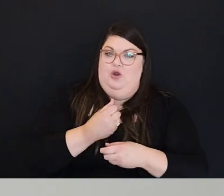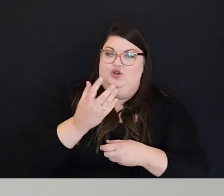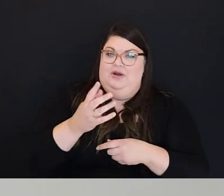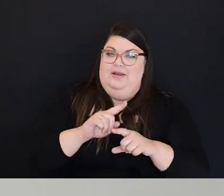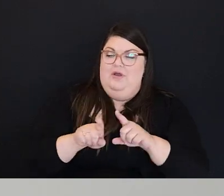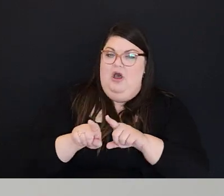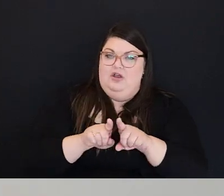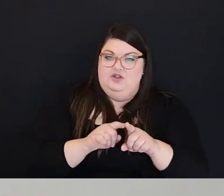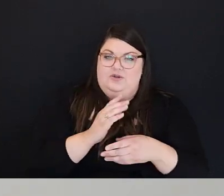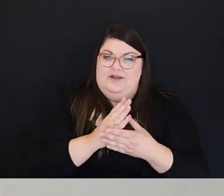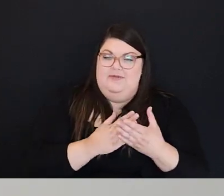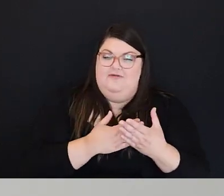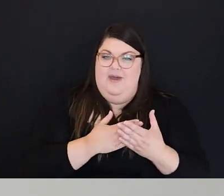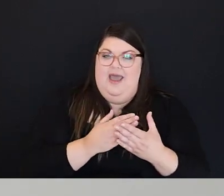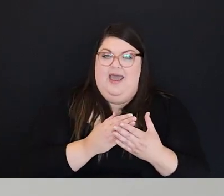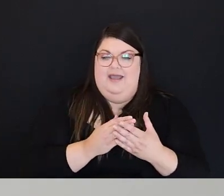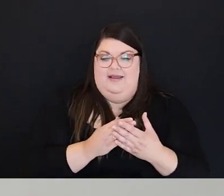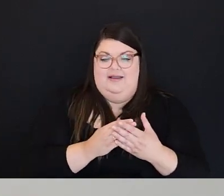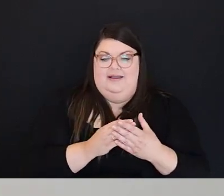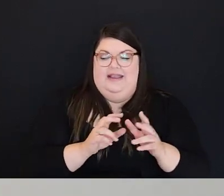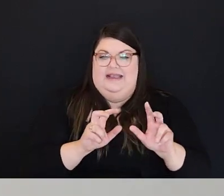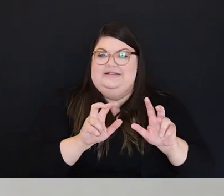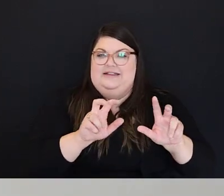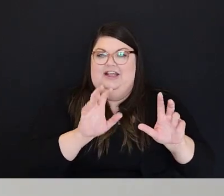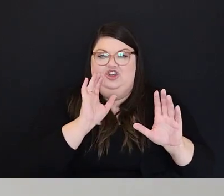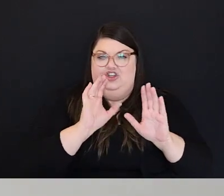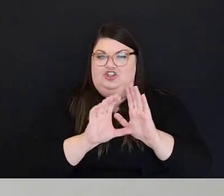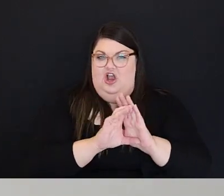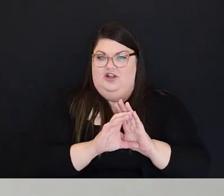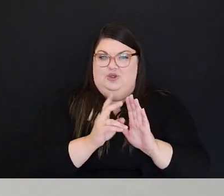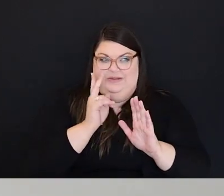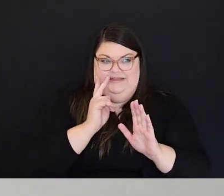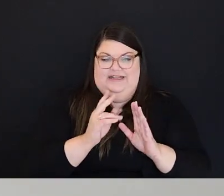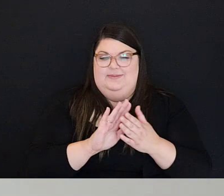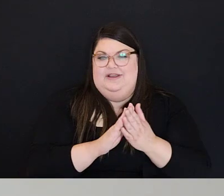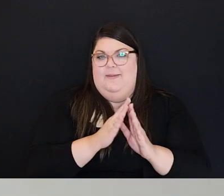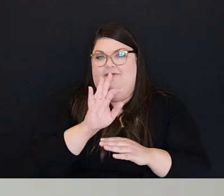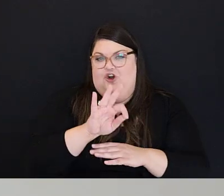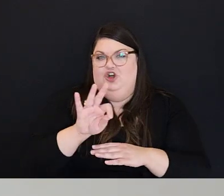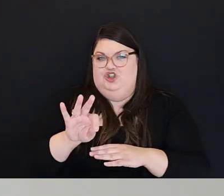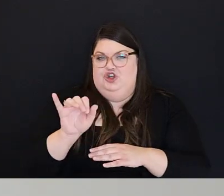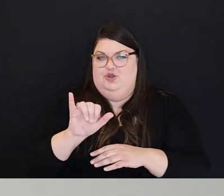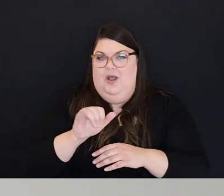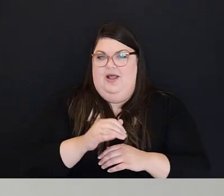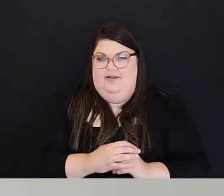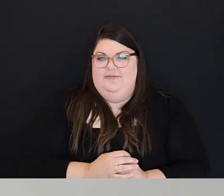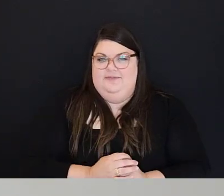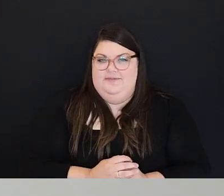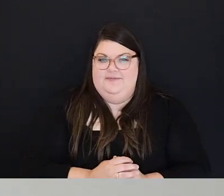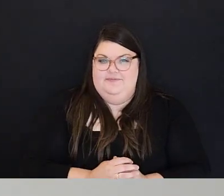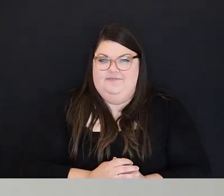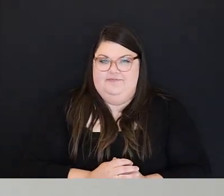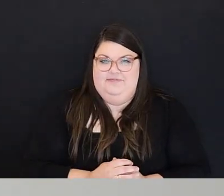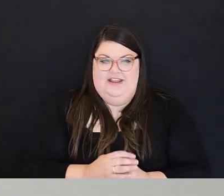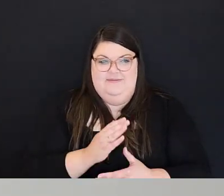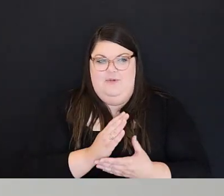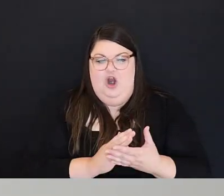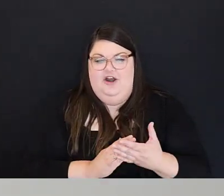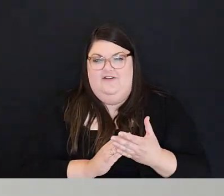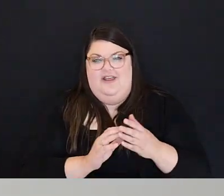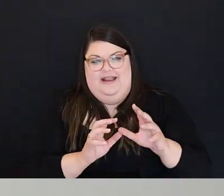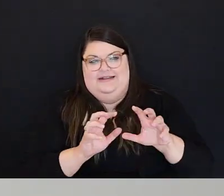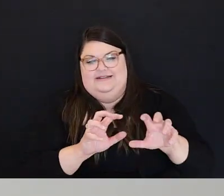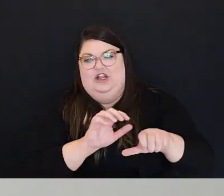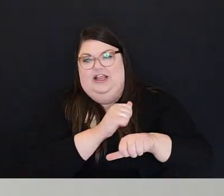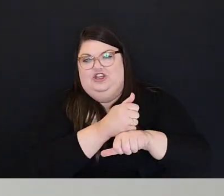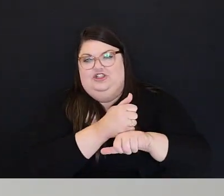of my installation shots. You'll see that it's now become furniture as well as part of the installation, because I